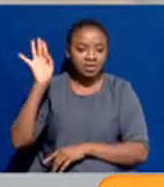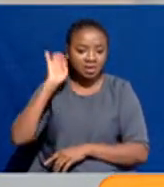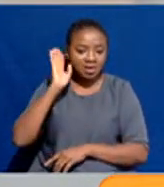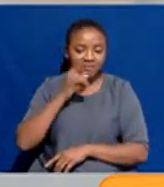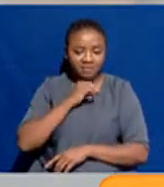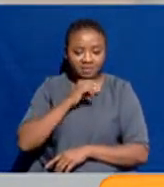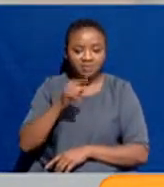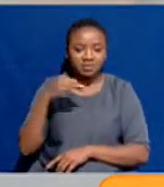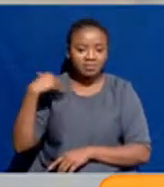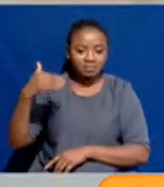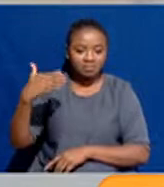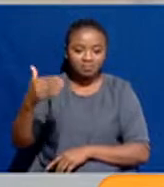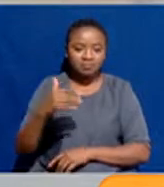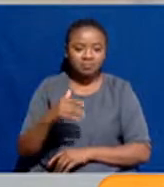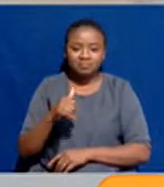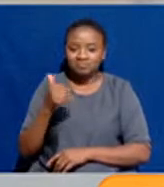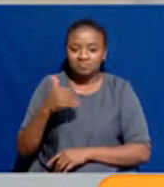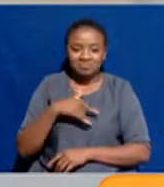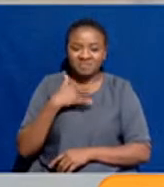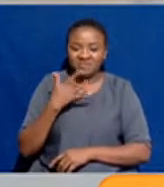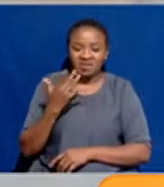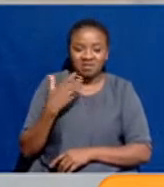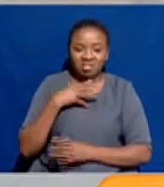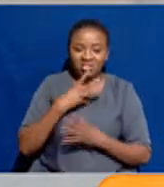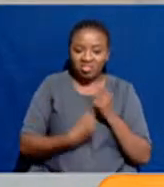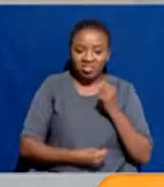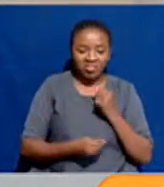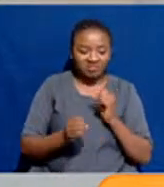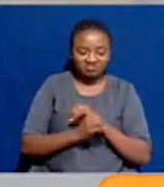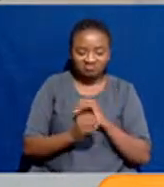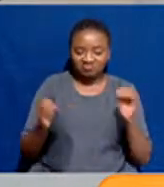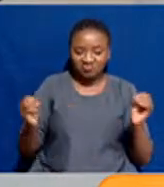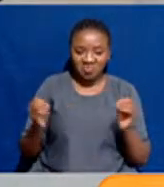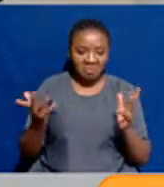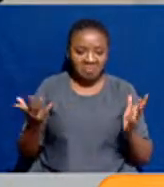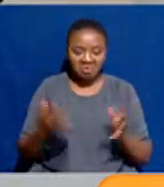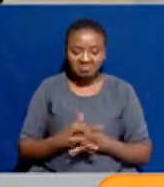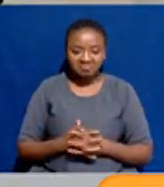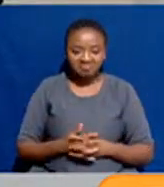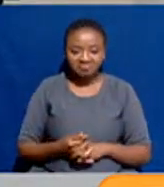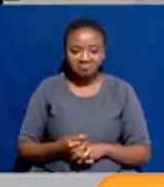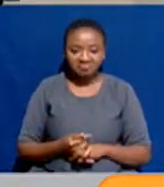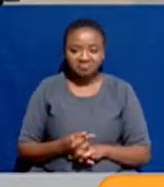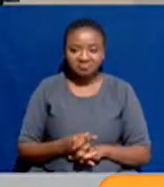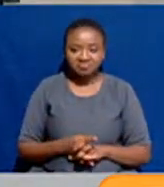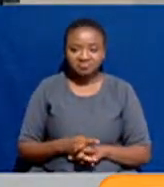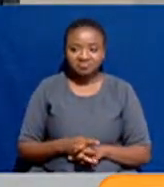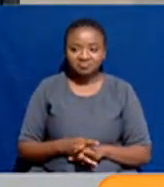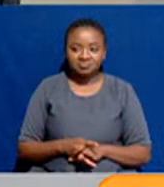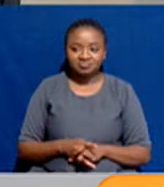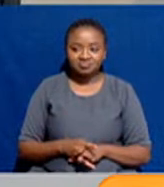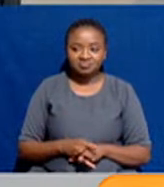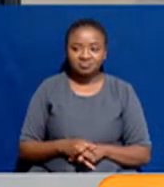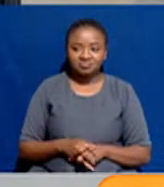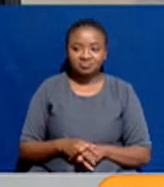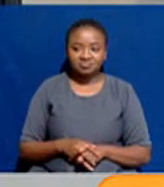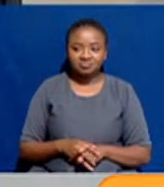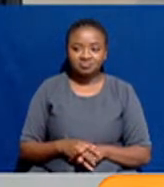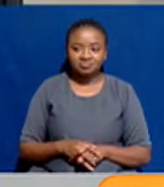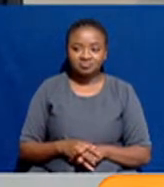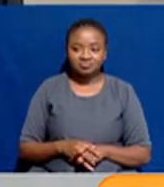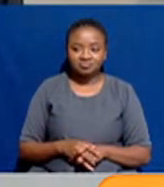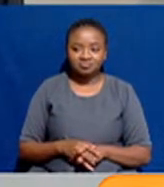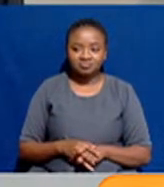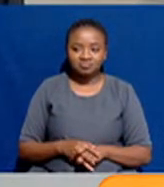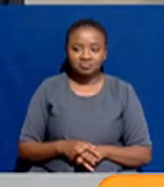so it doesn't bother me. Yeah, it's nothing new. In fact, because of that,